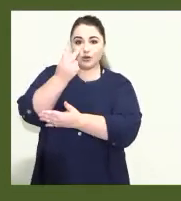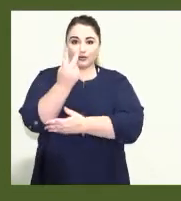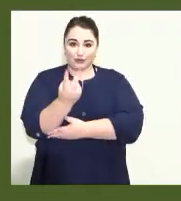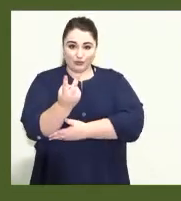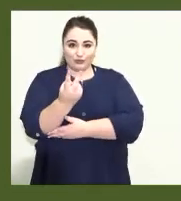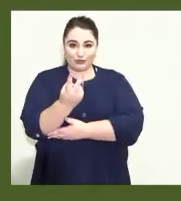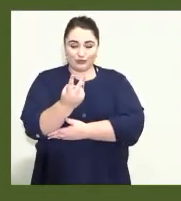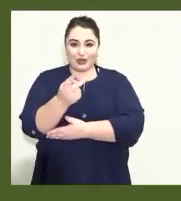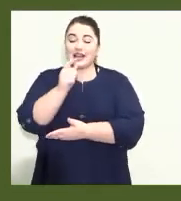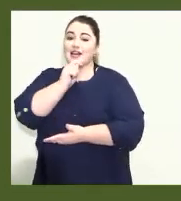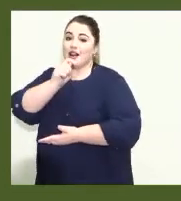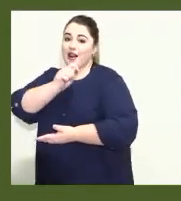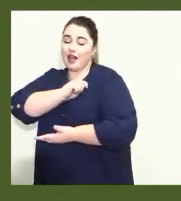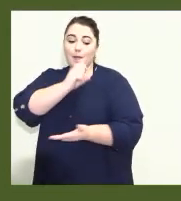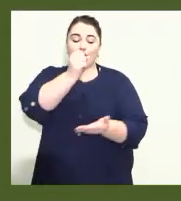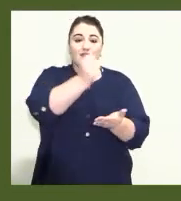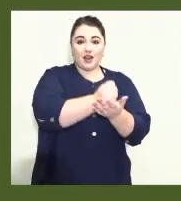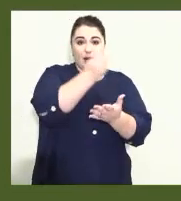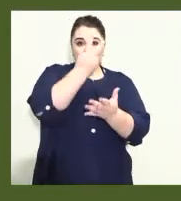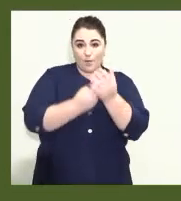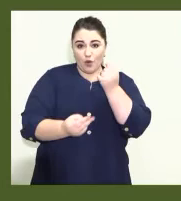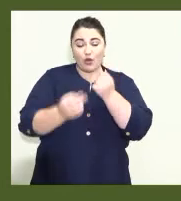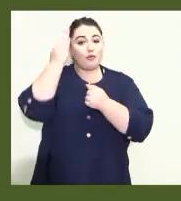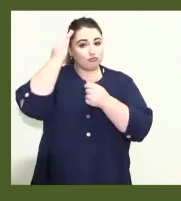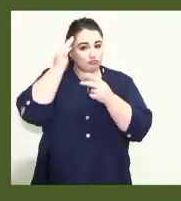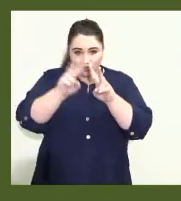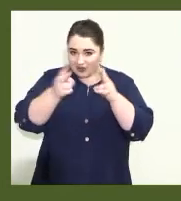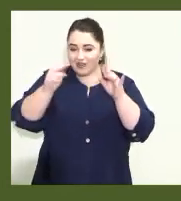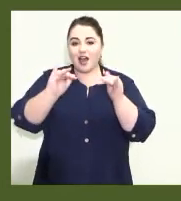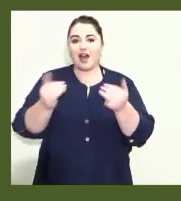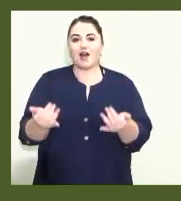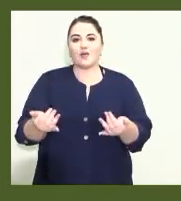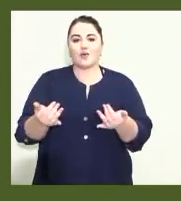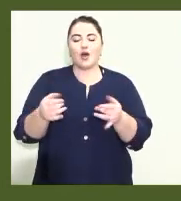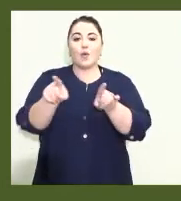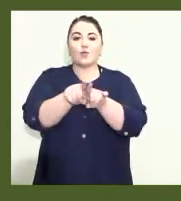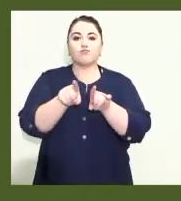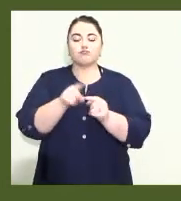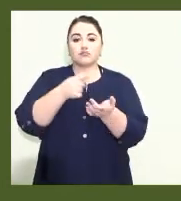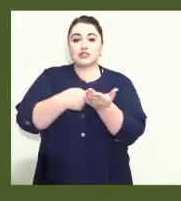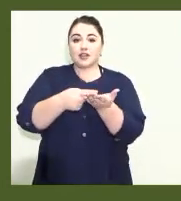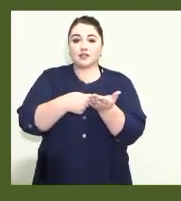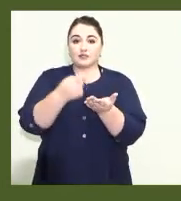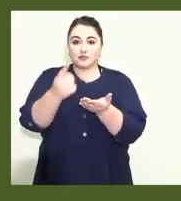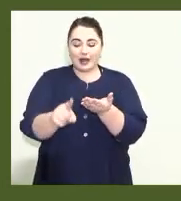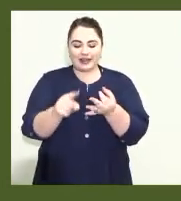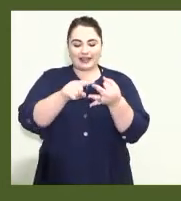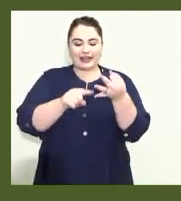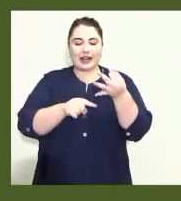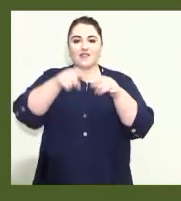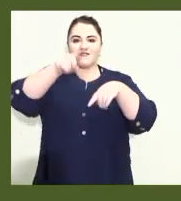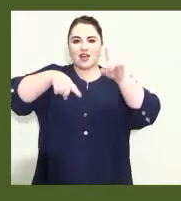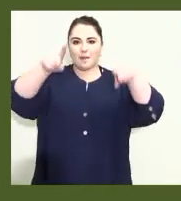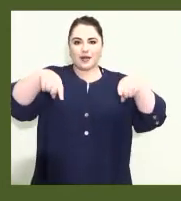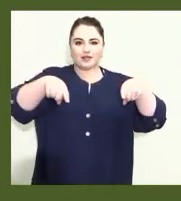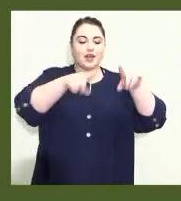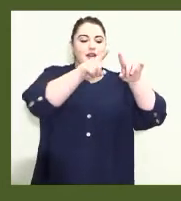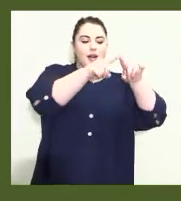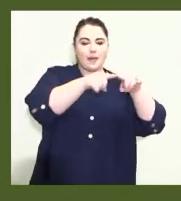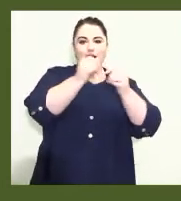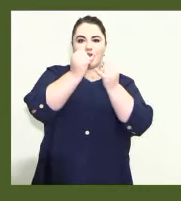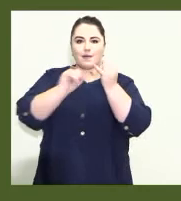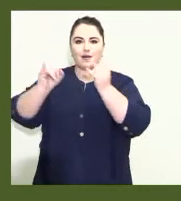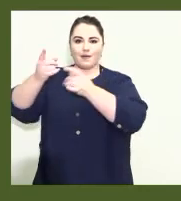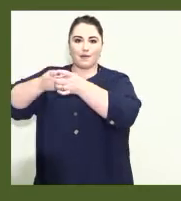your report, reliability and validity, and you know the difference between the two. We've spoken about the three variables,